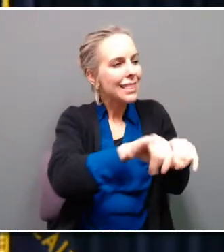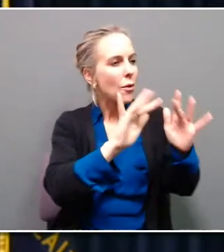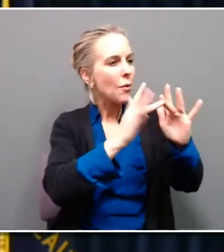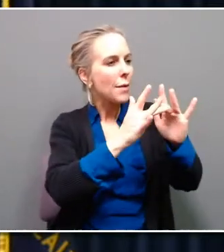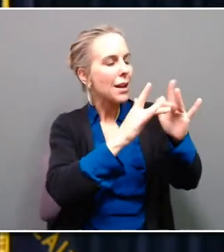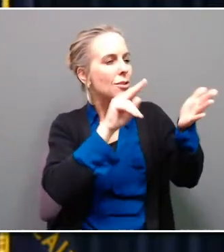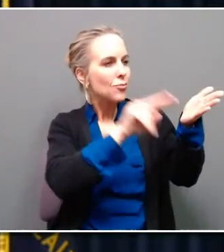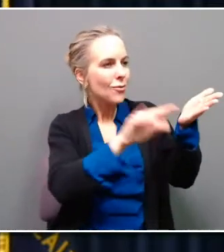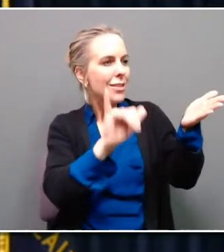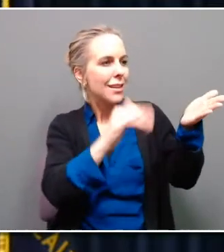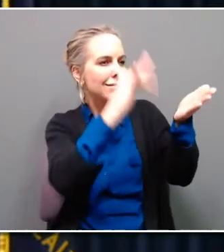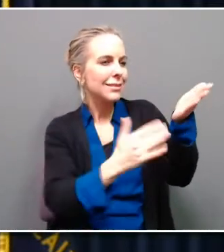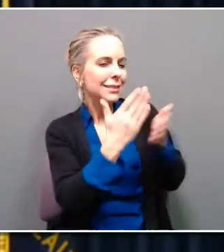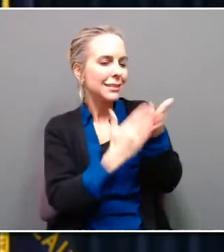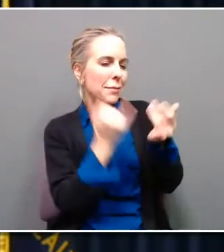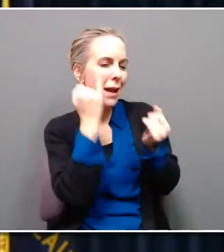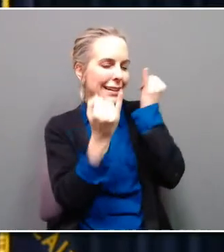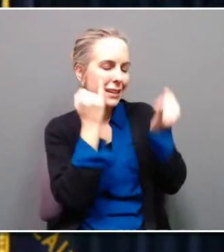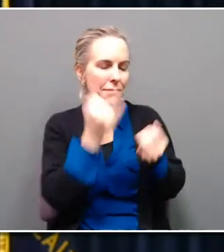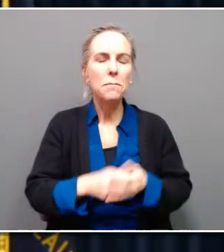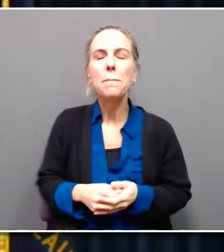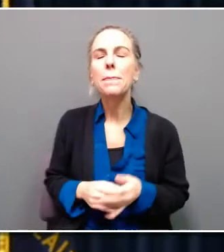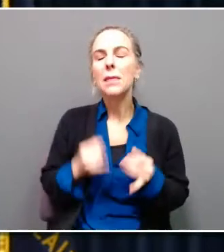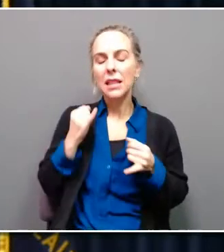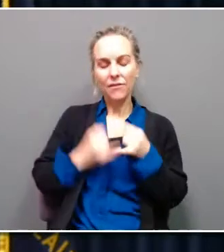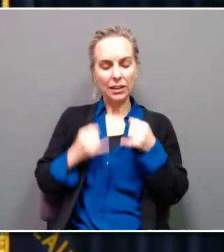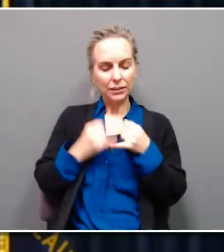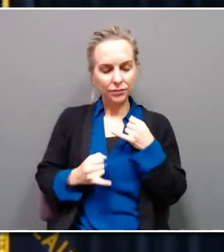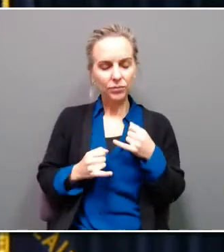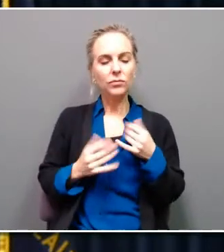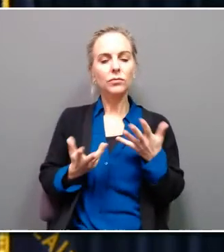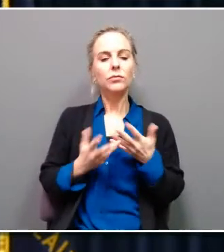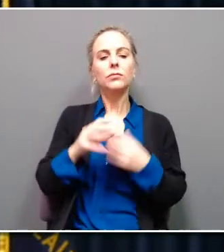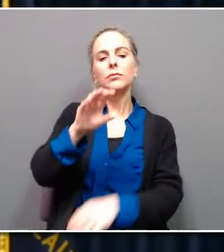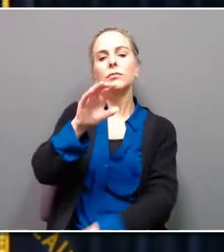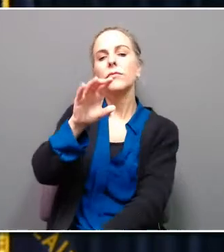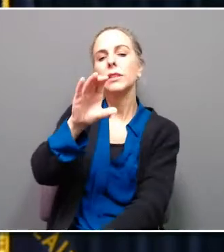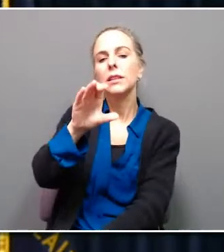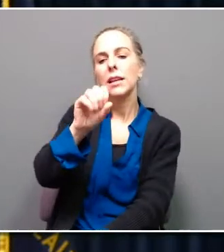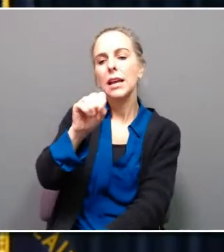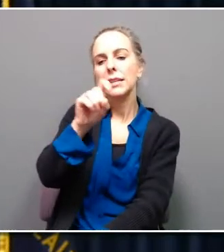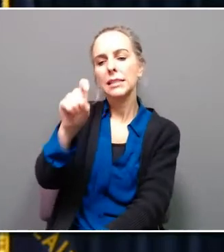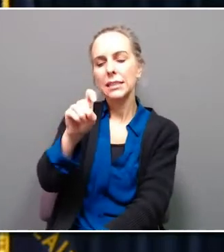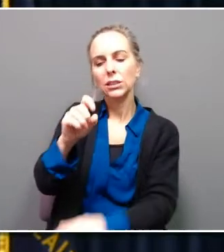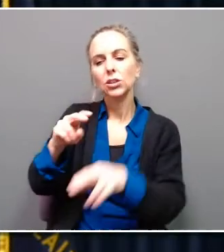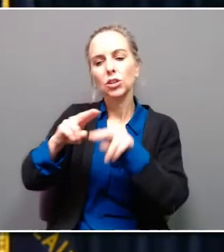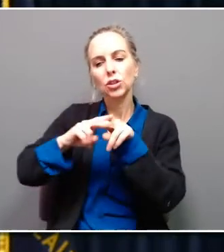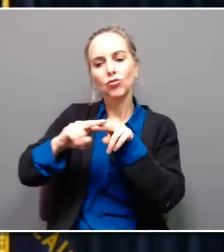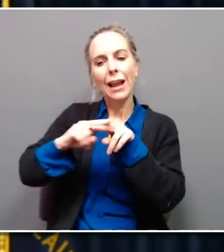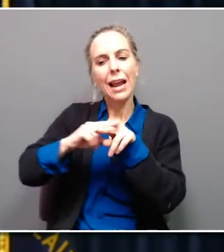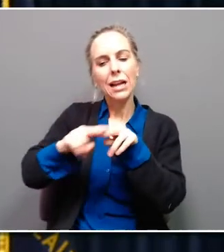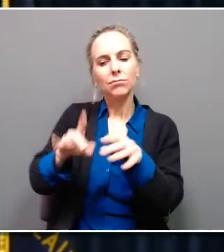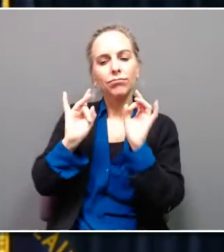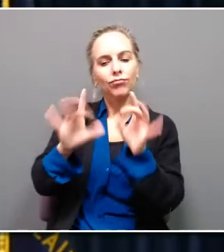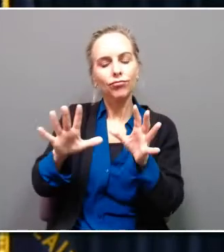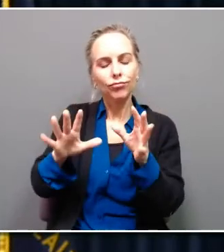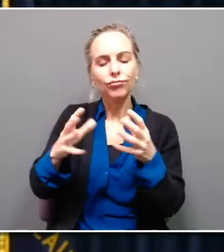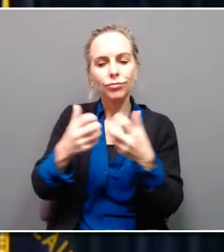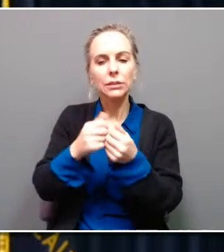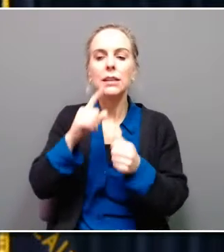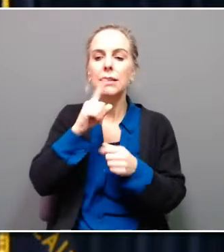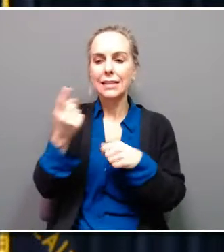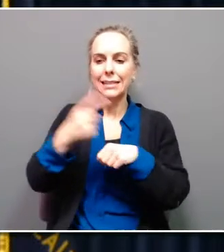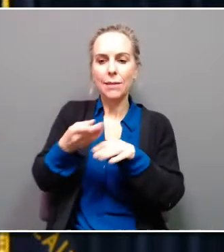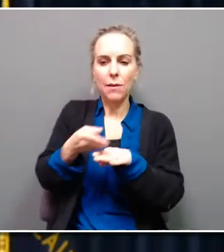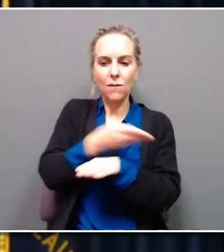kentuckytourism.com/holidays. Finally, an update on the CSX train derailment. It was the day before Thanksgiving